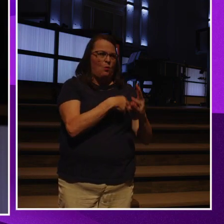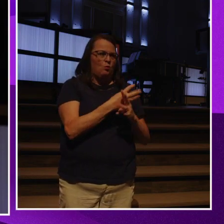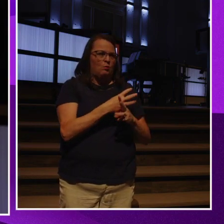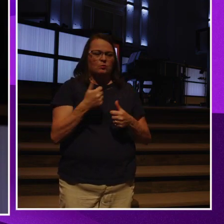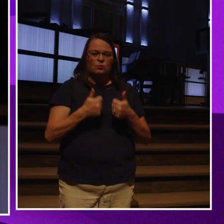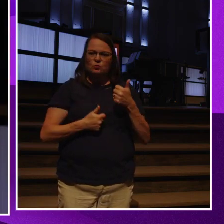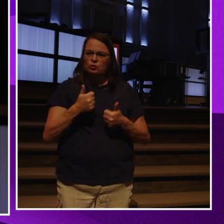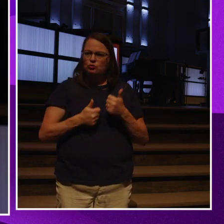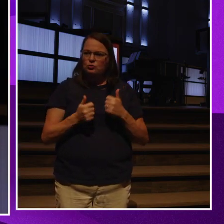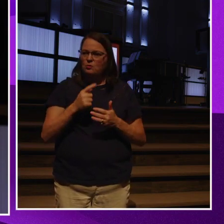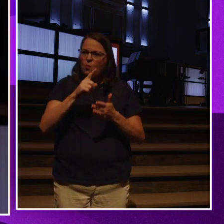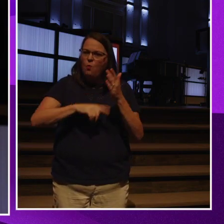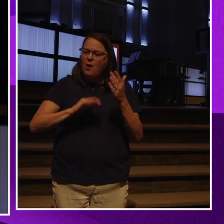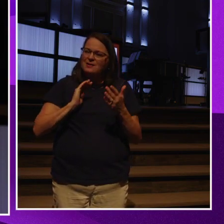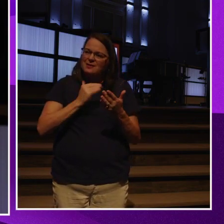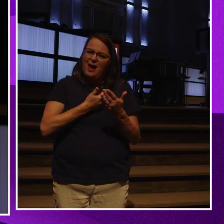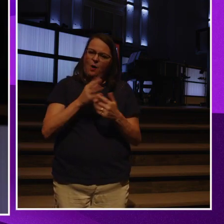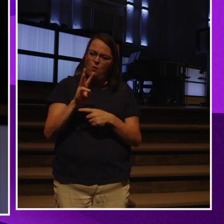What's our witness look like?